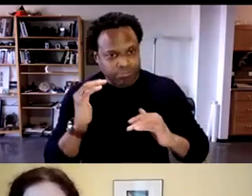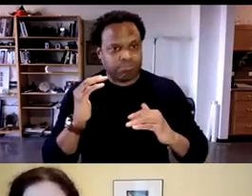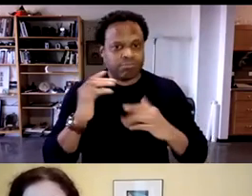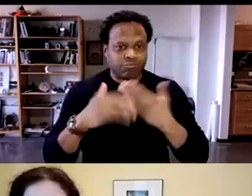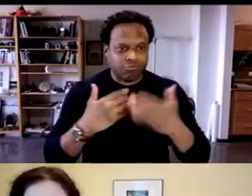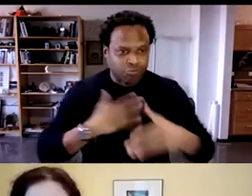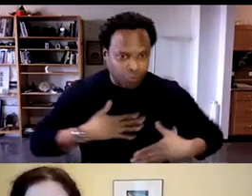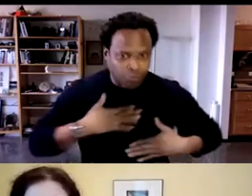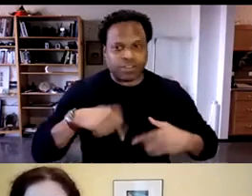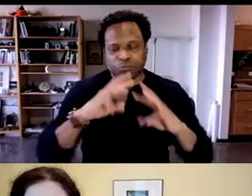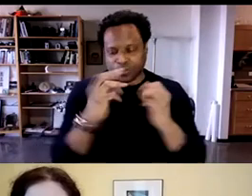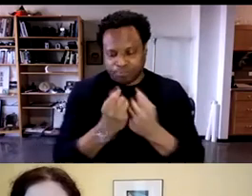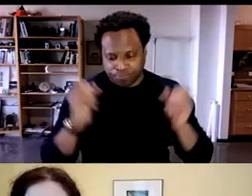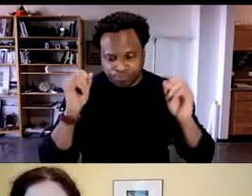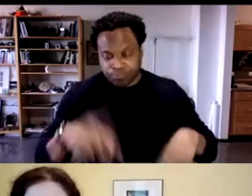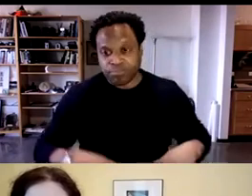year.